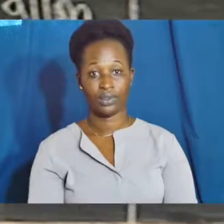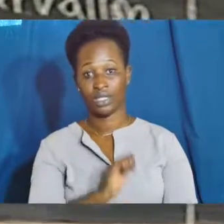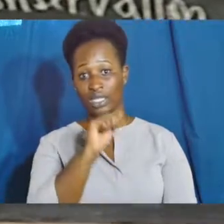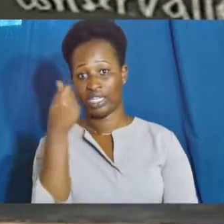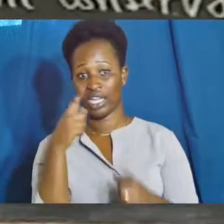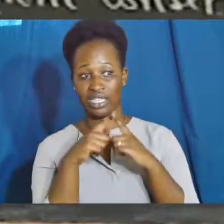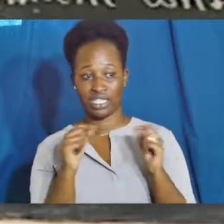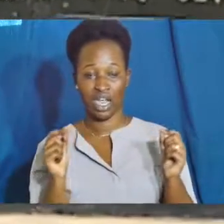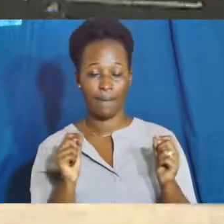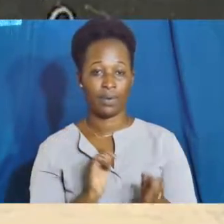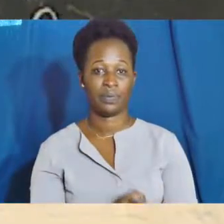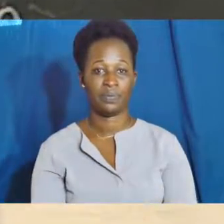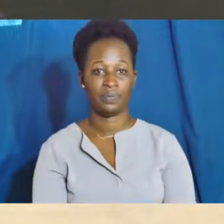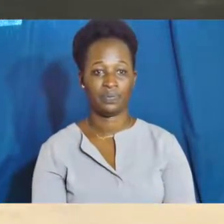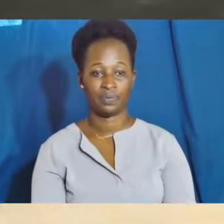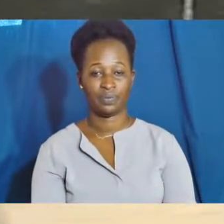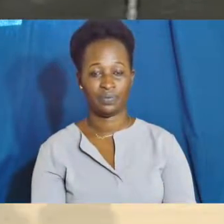Another term is